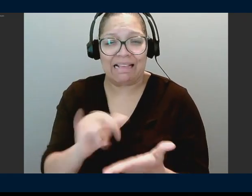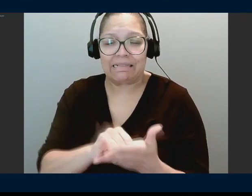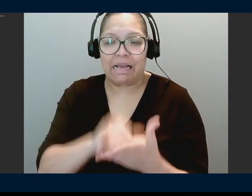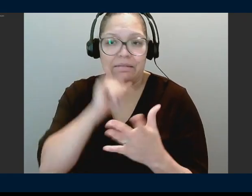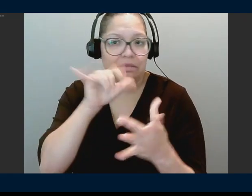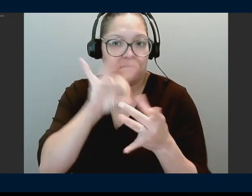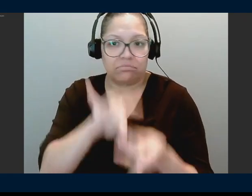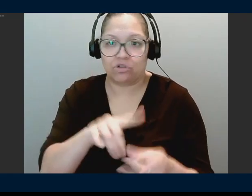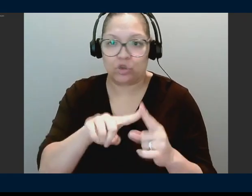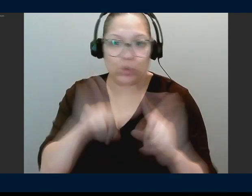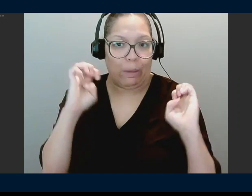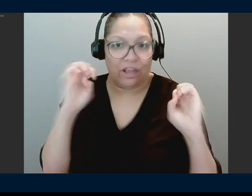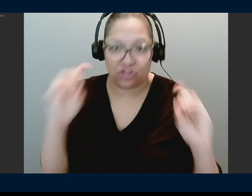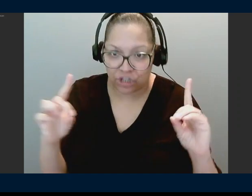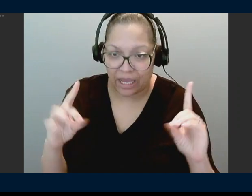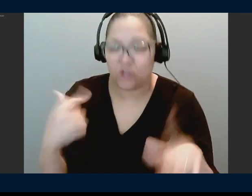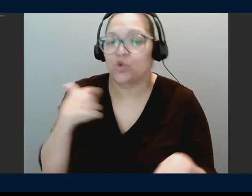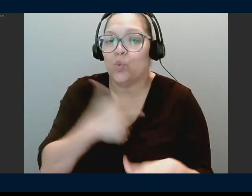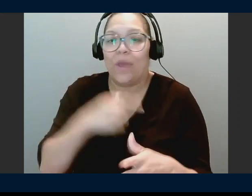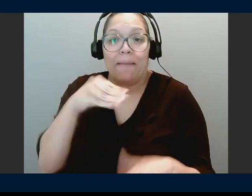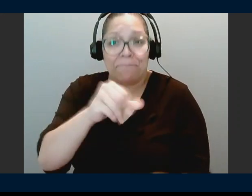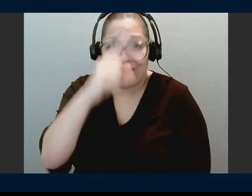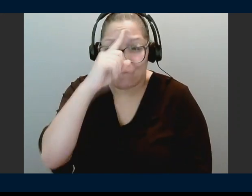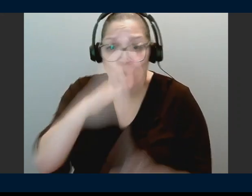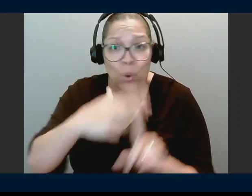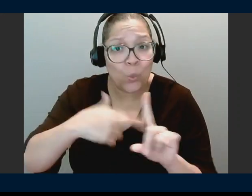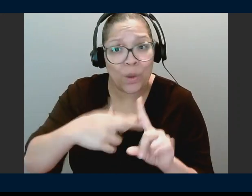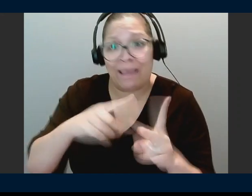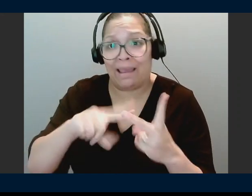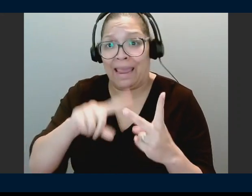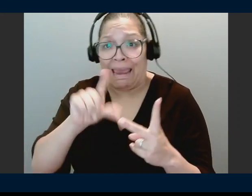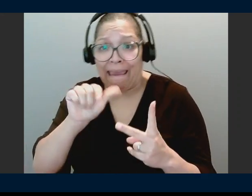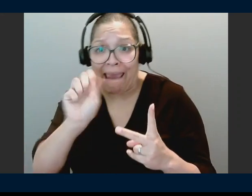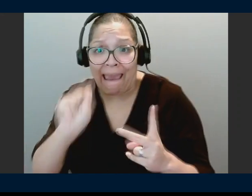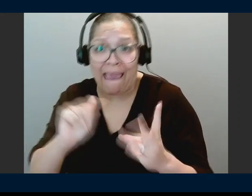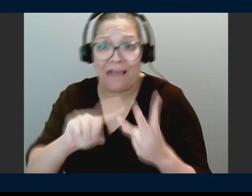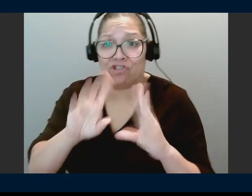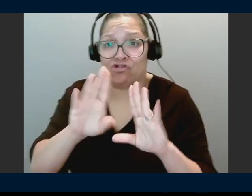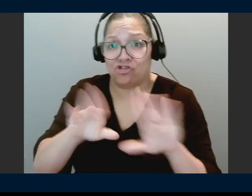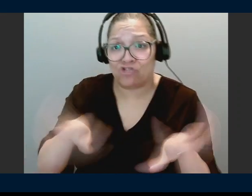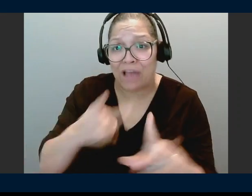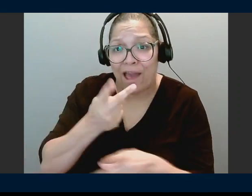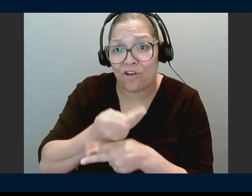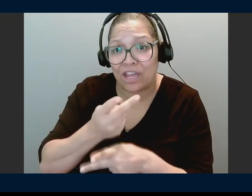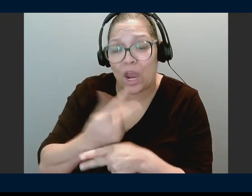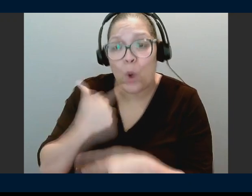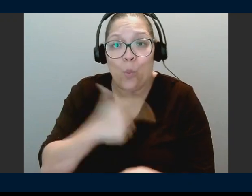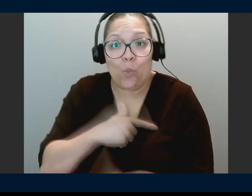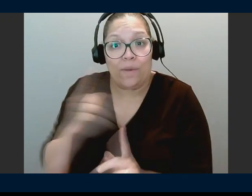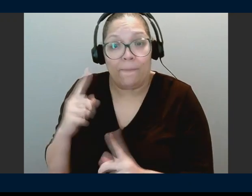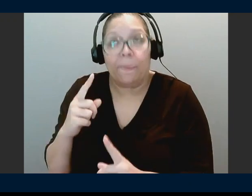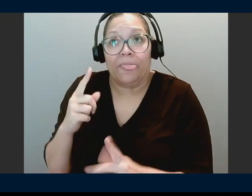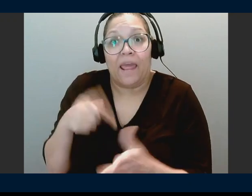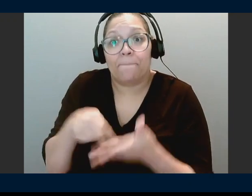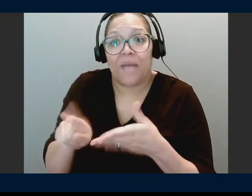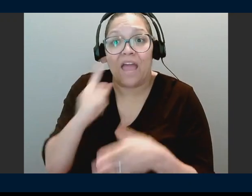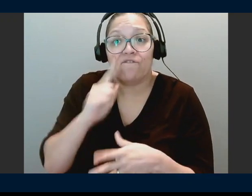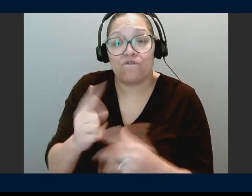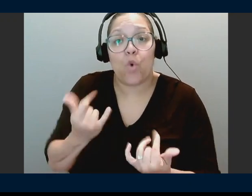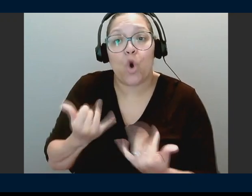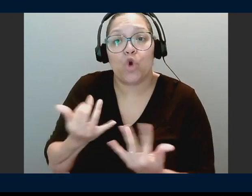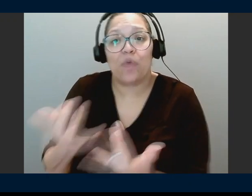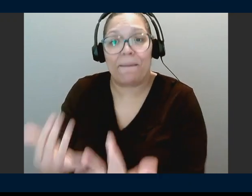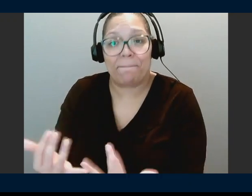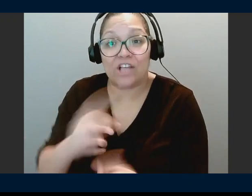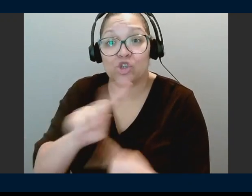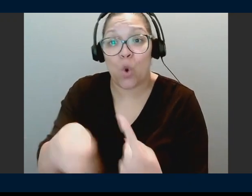expenses. So we pay for rent, we pay for gas, childcare. We have paid for 4 cremations when a